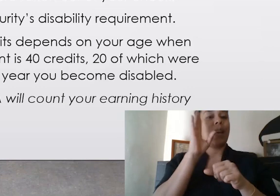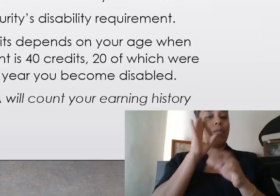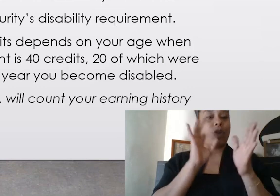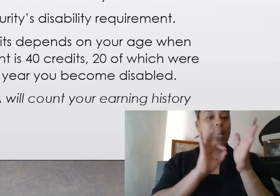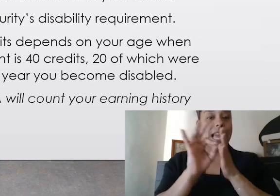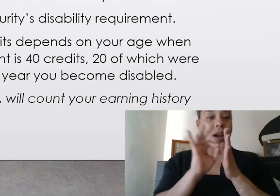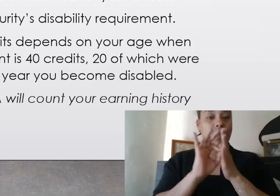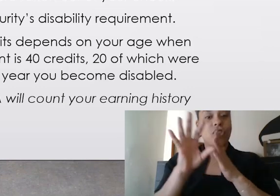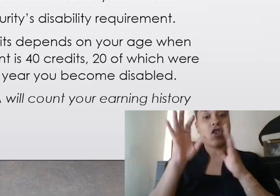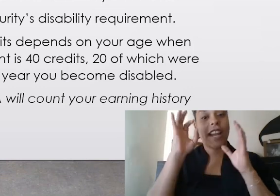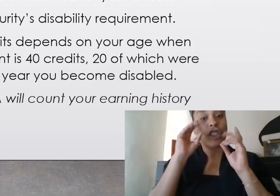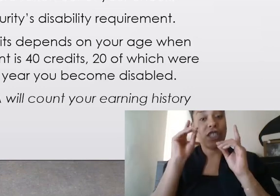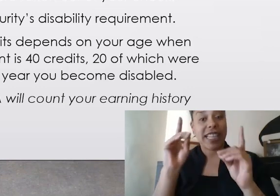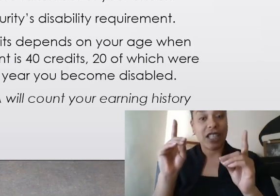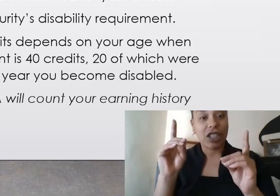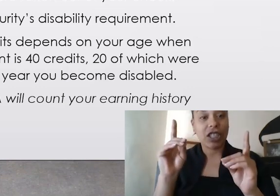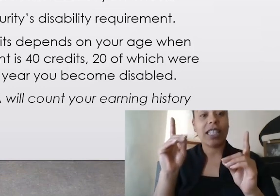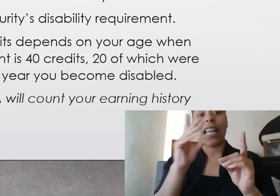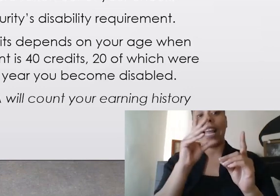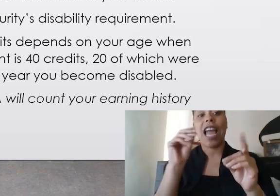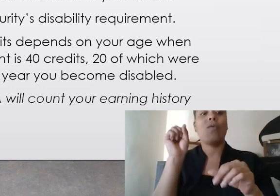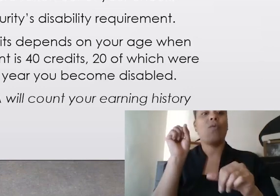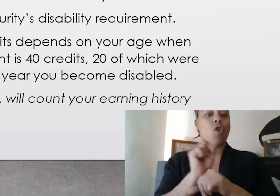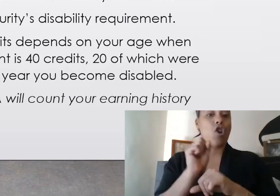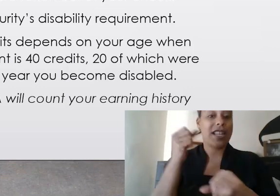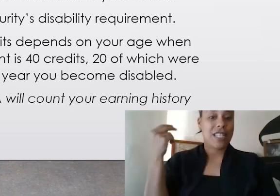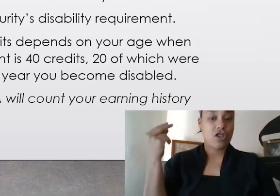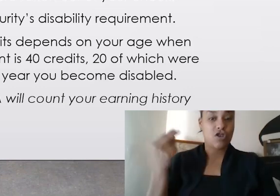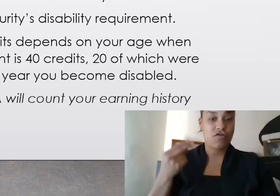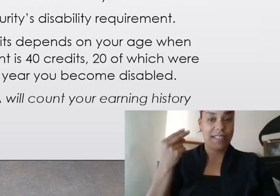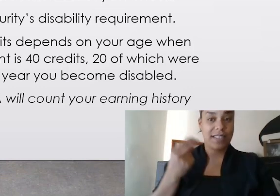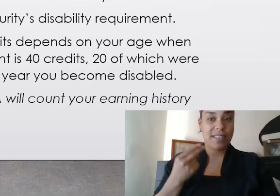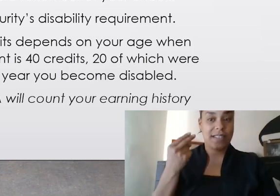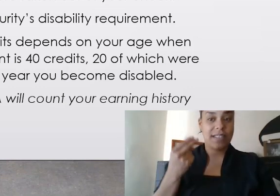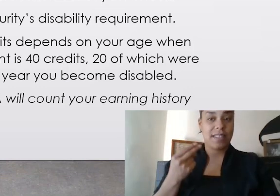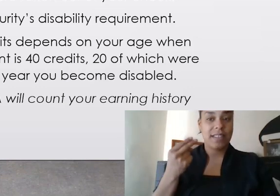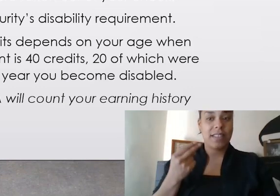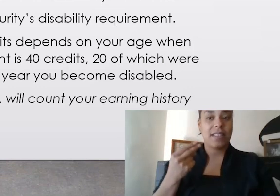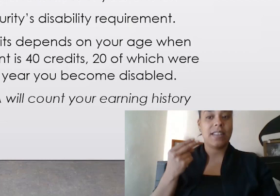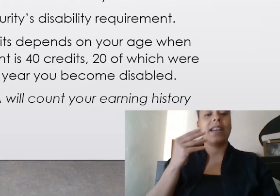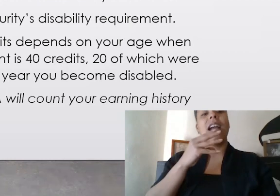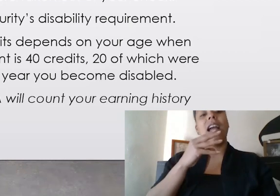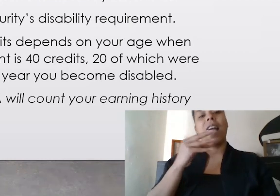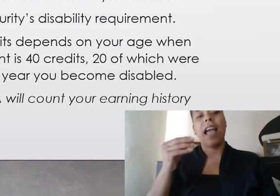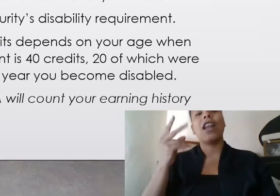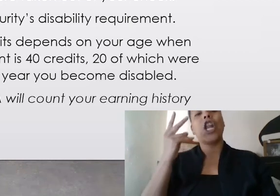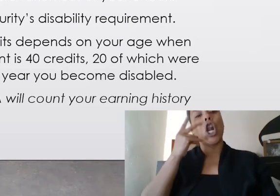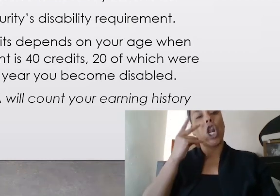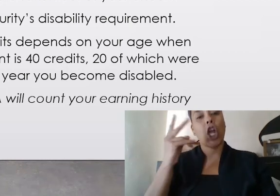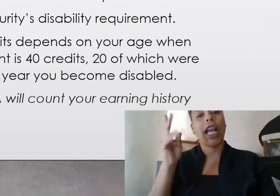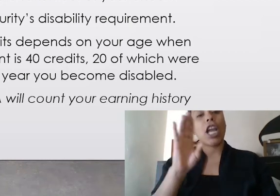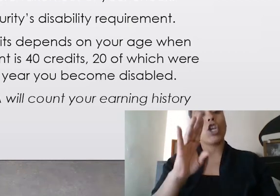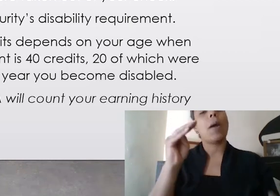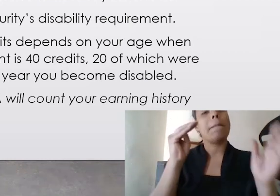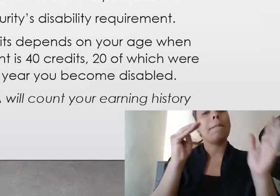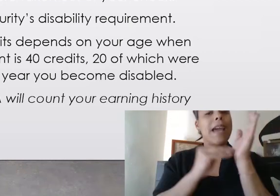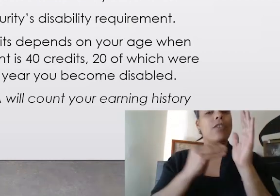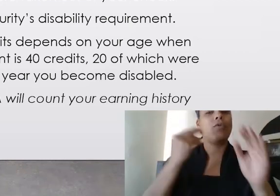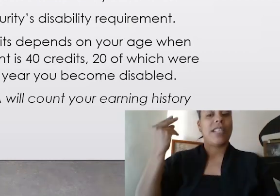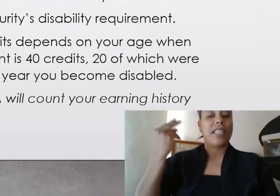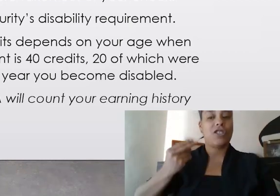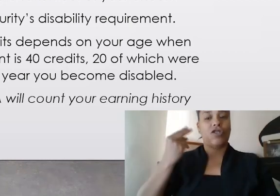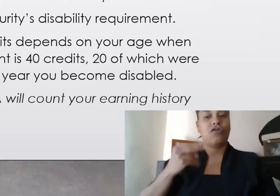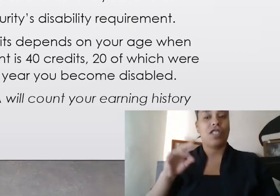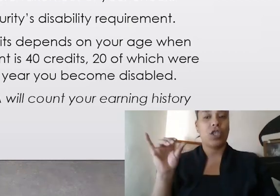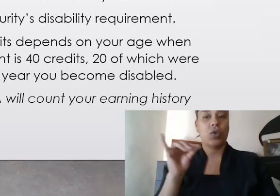would look at your work history, and then they would look at your medical history as well. So you have to be in